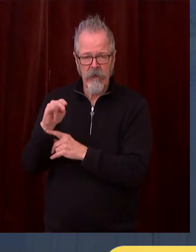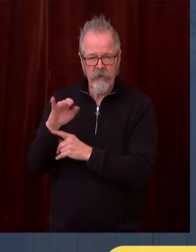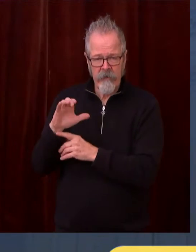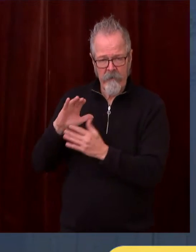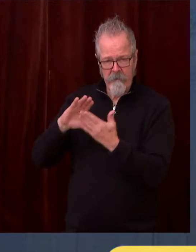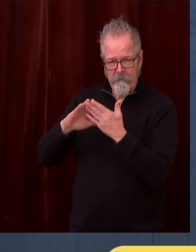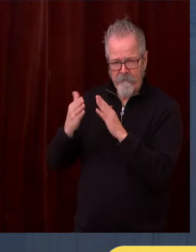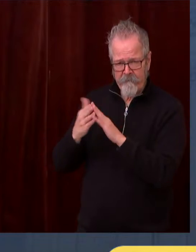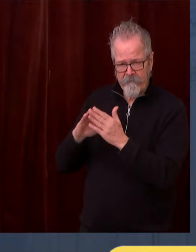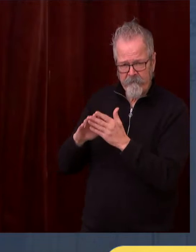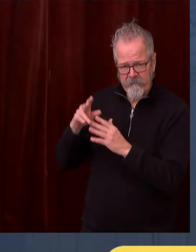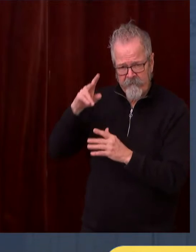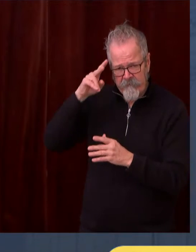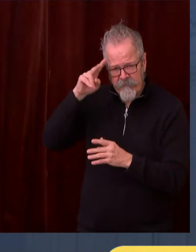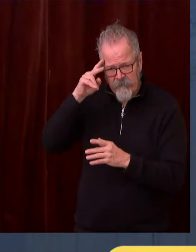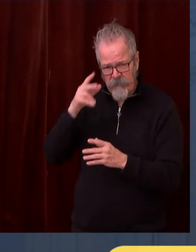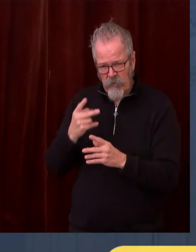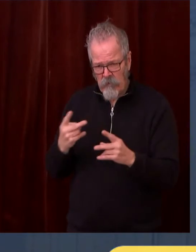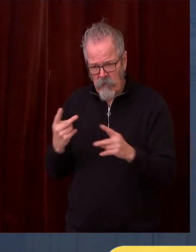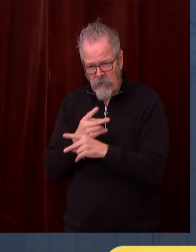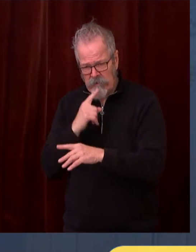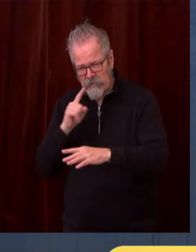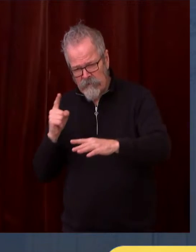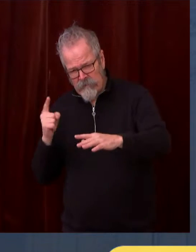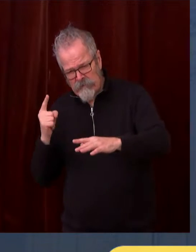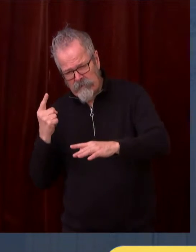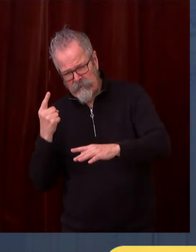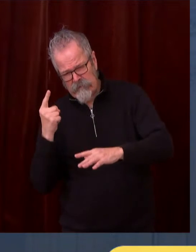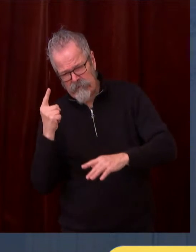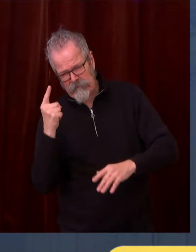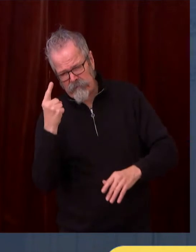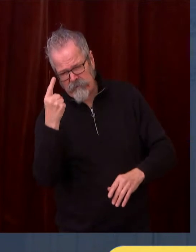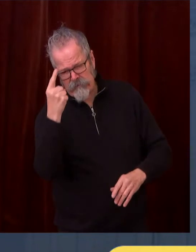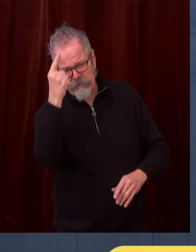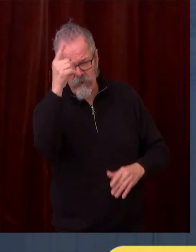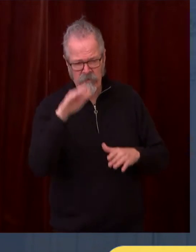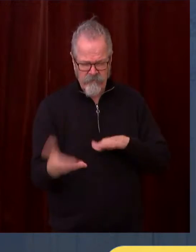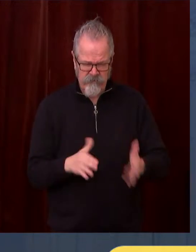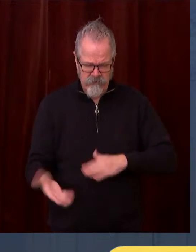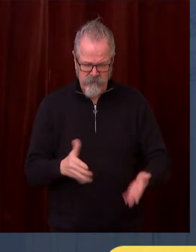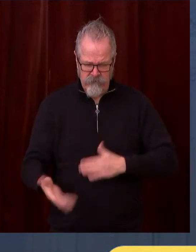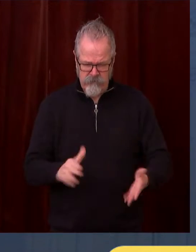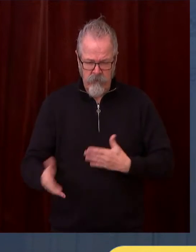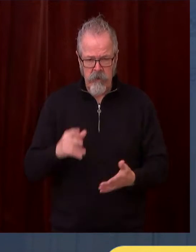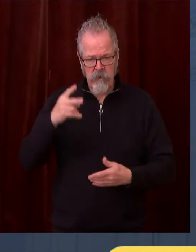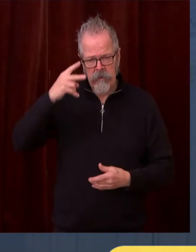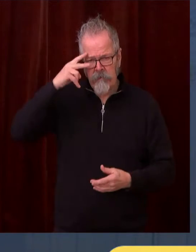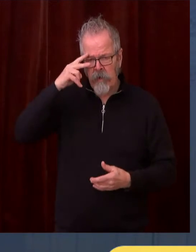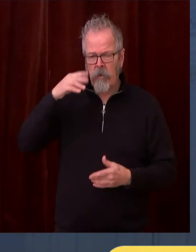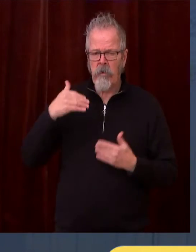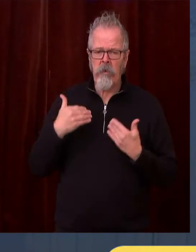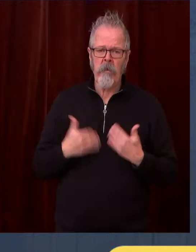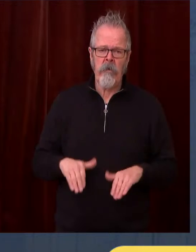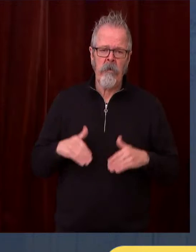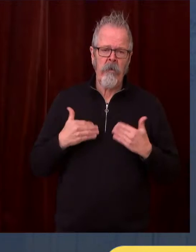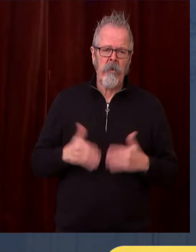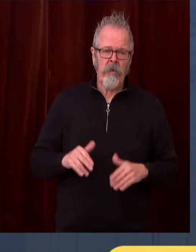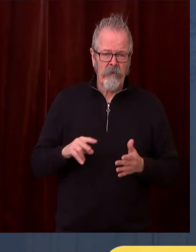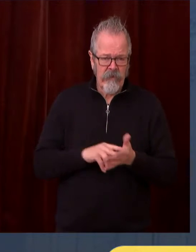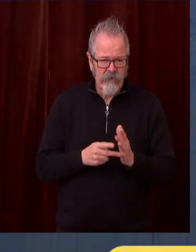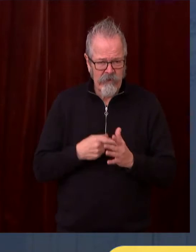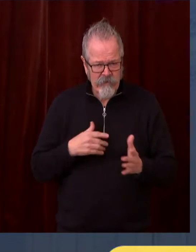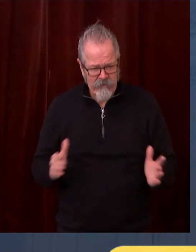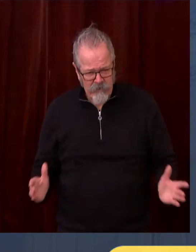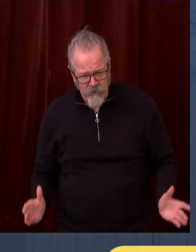color may have more at stake in some sense than other communities because they've suffered so terribly because of the disparities